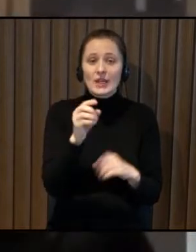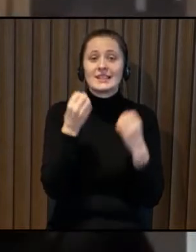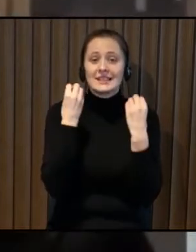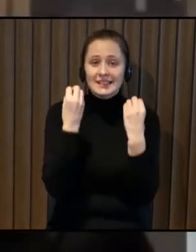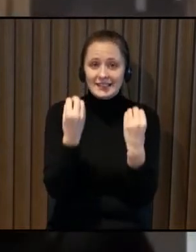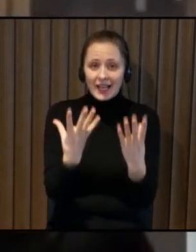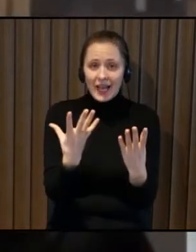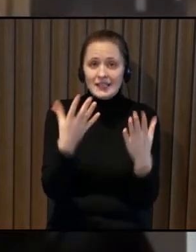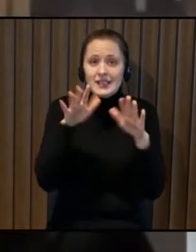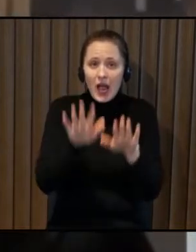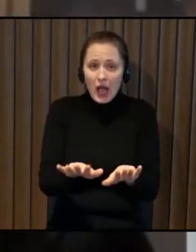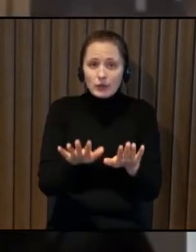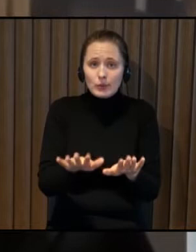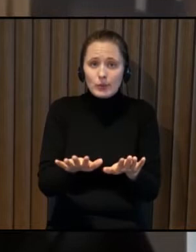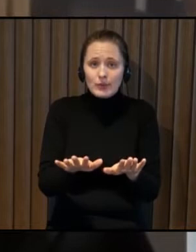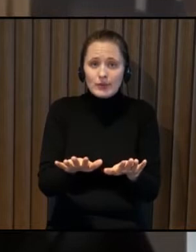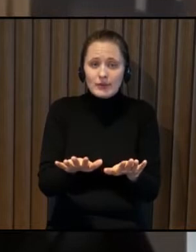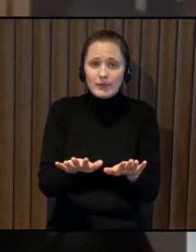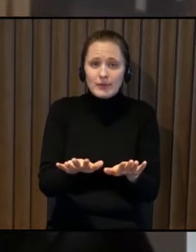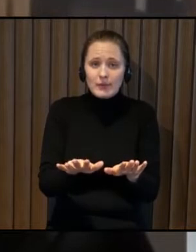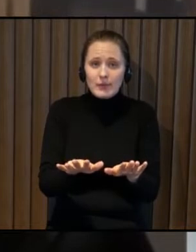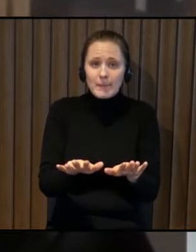it is clear that